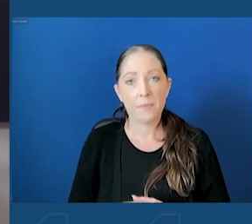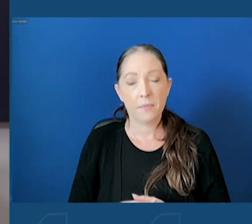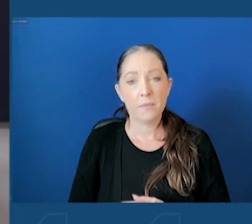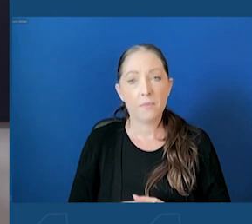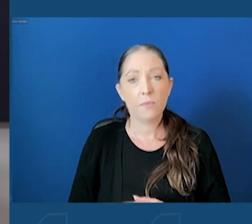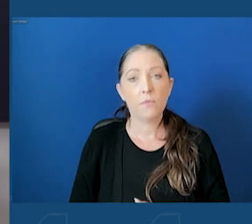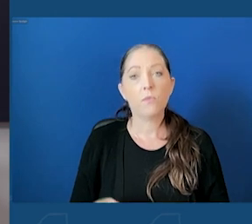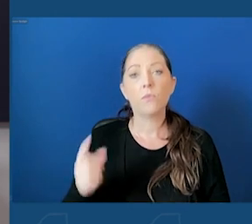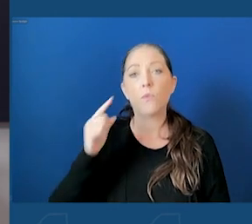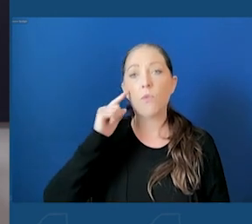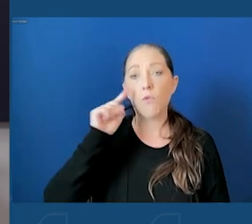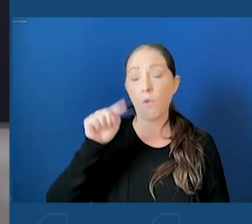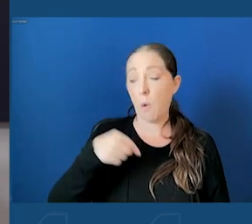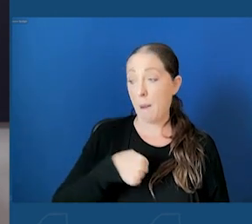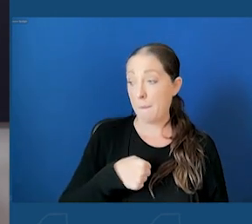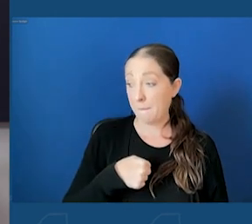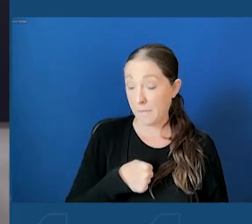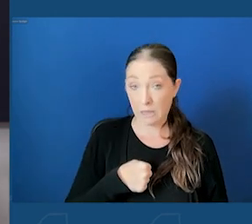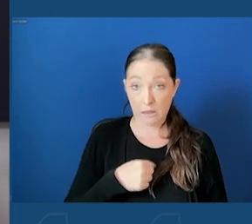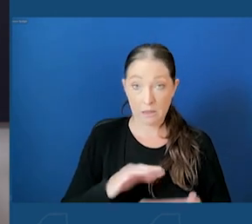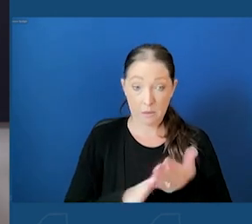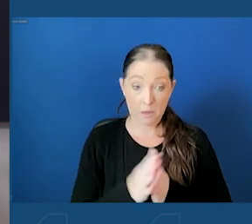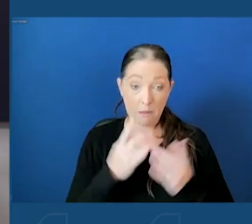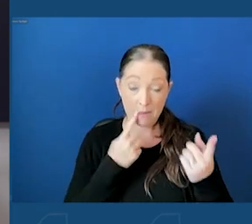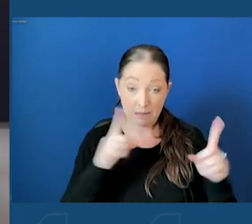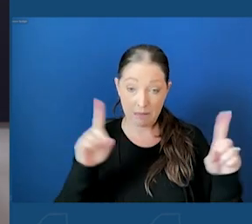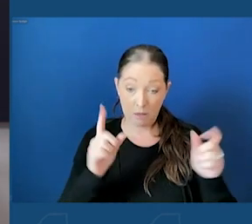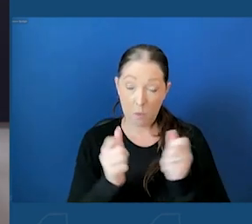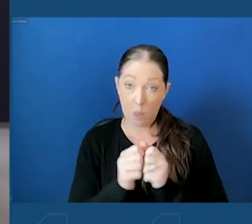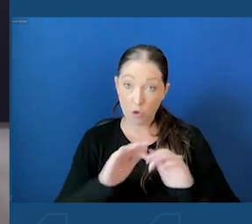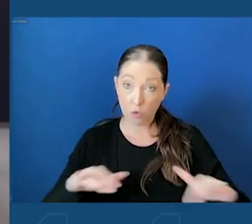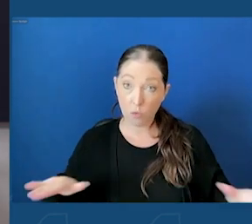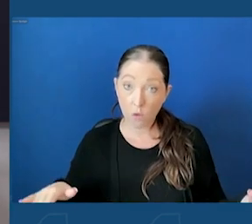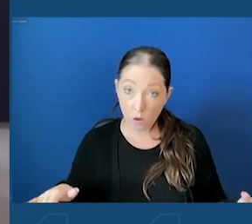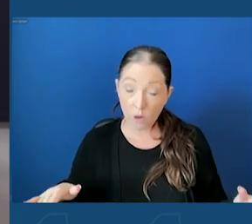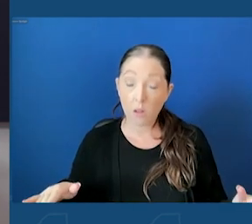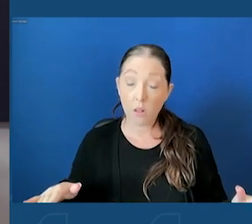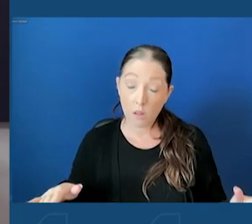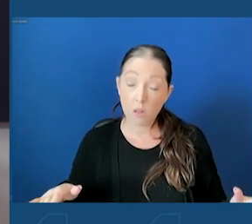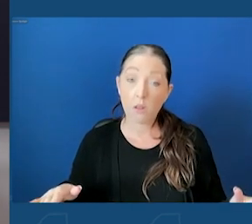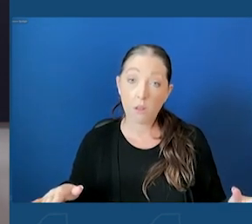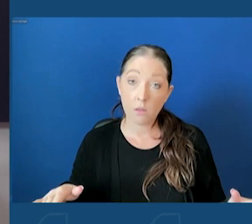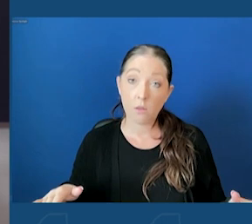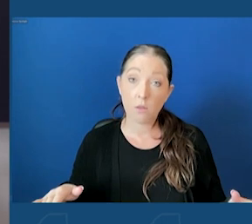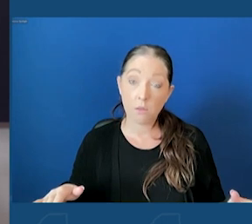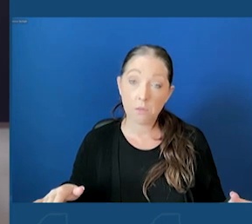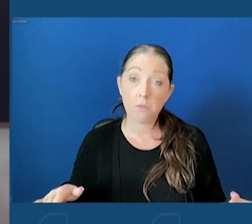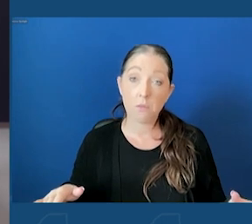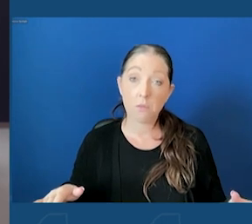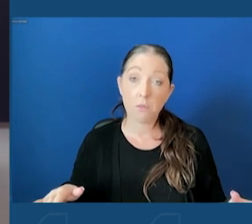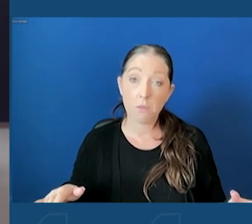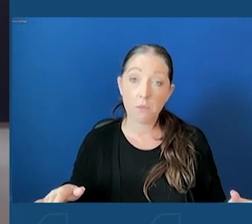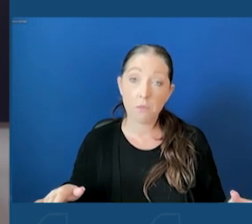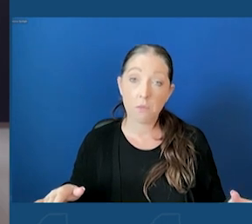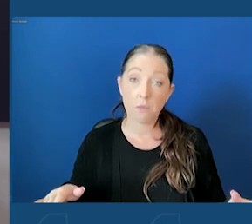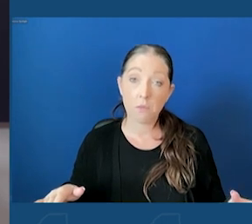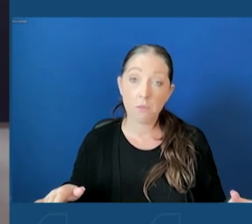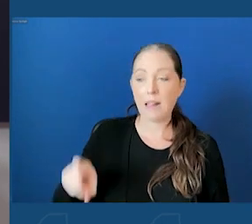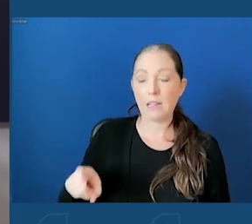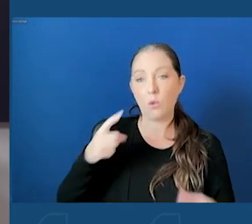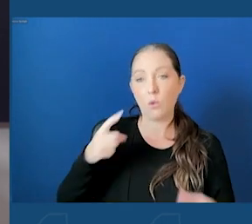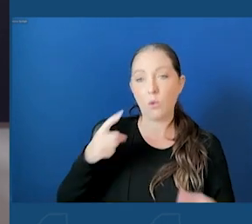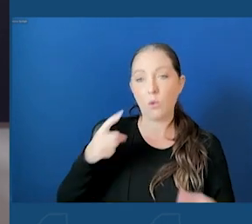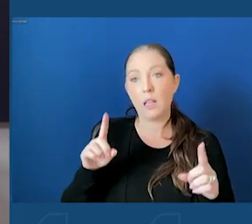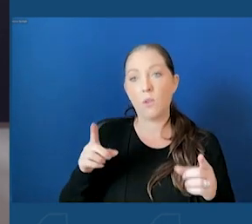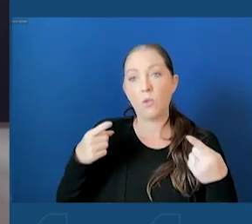For me to be successful with the children, I need to be successful throughout the